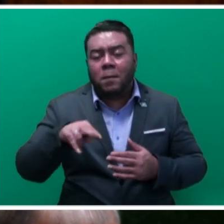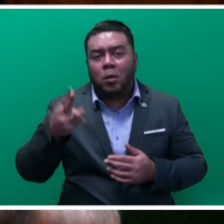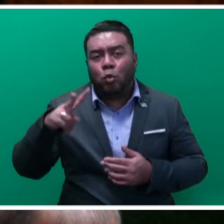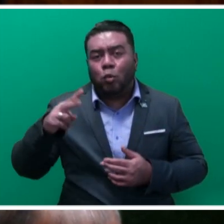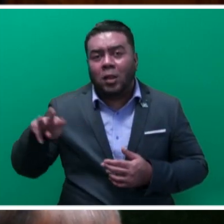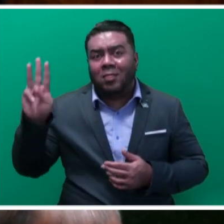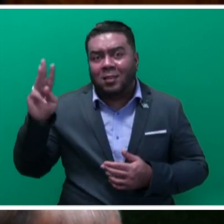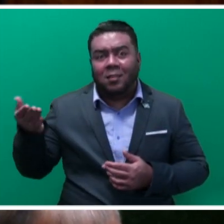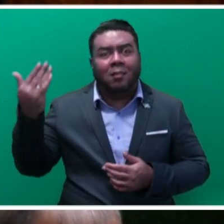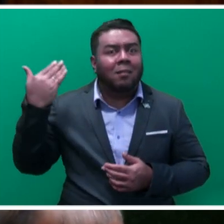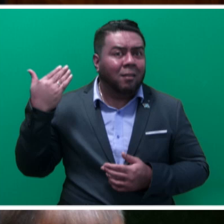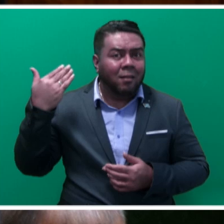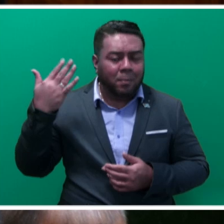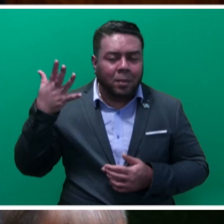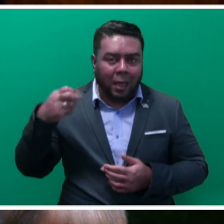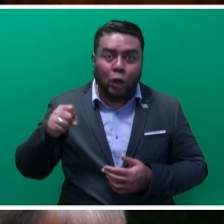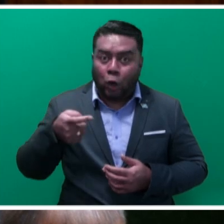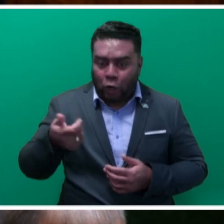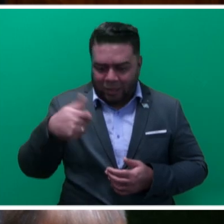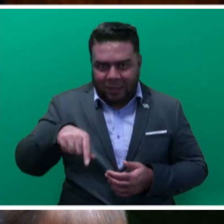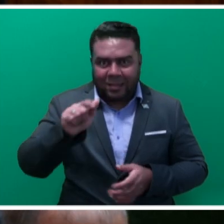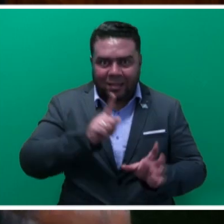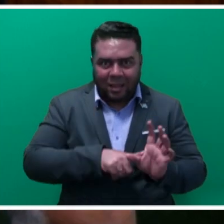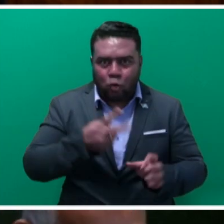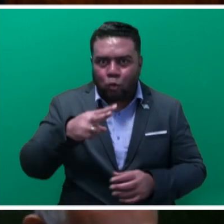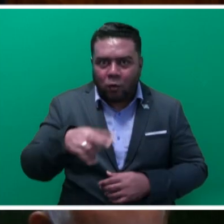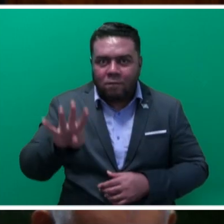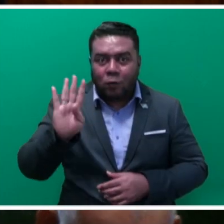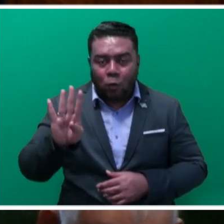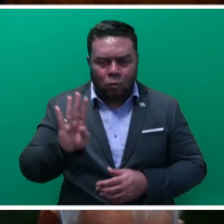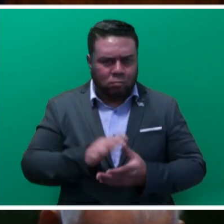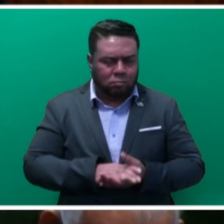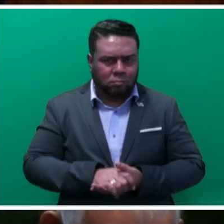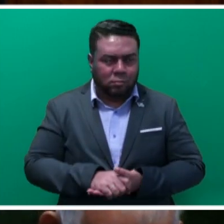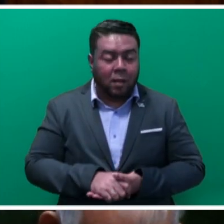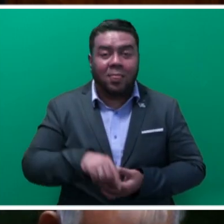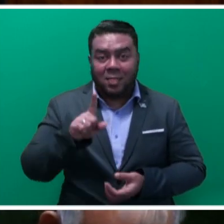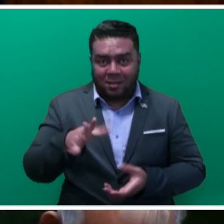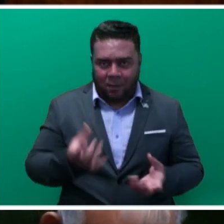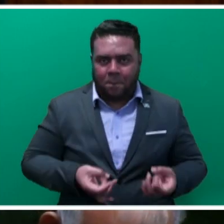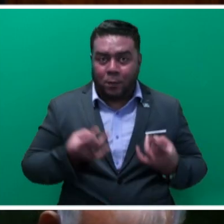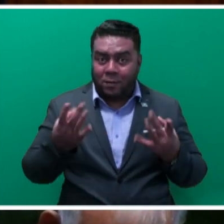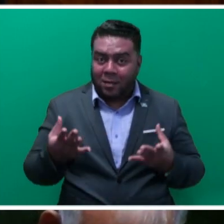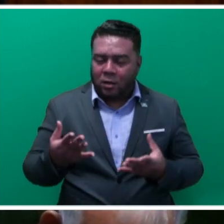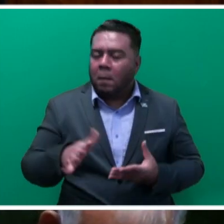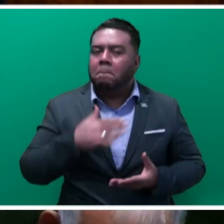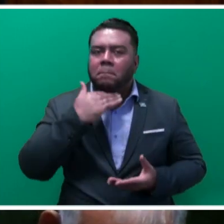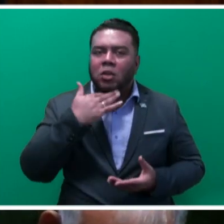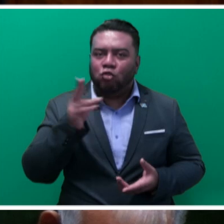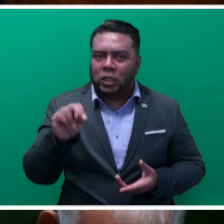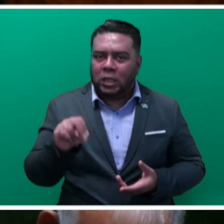2023 and early this year, 2024. This has provided a much-needed